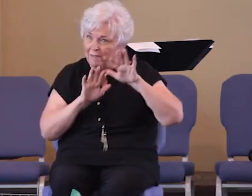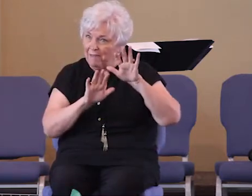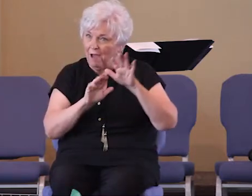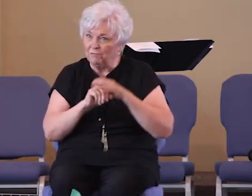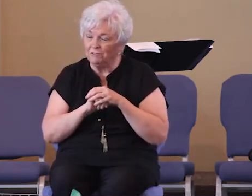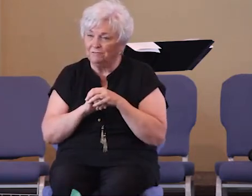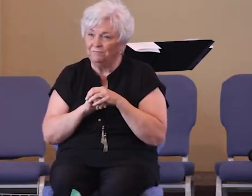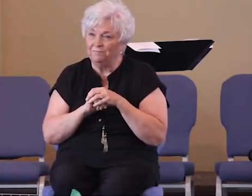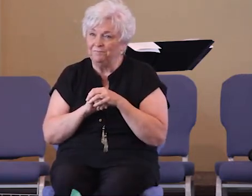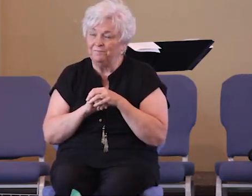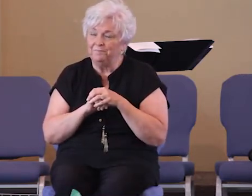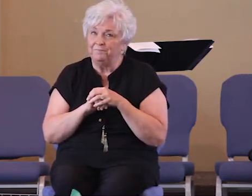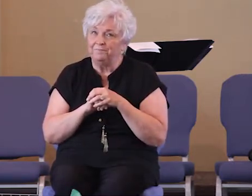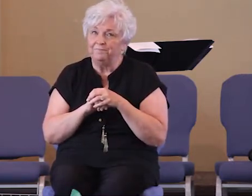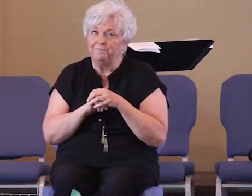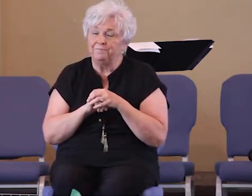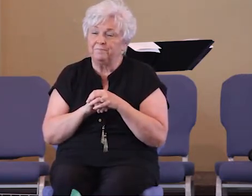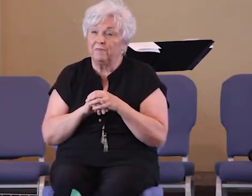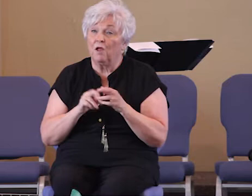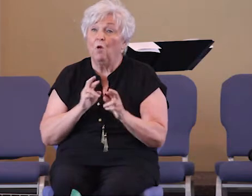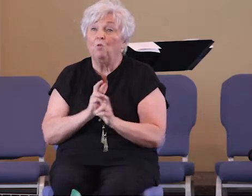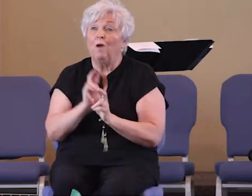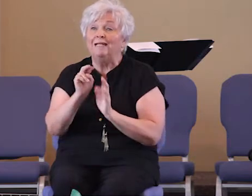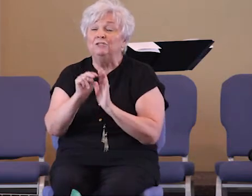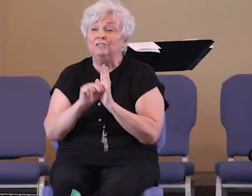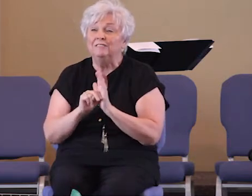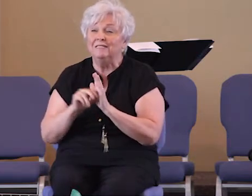You know, righteousness brings a sense of peace.